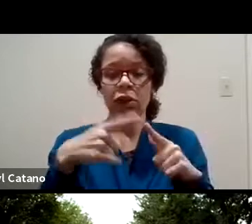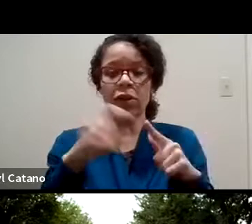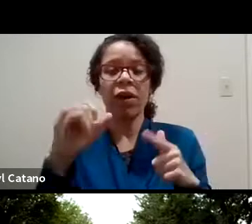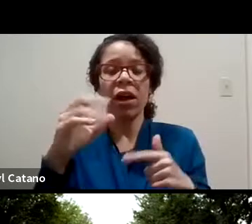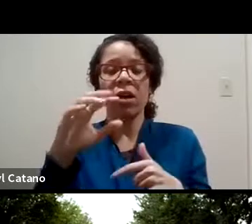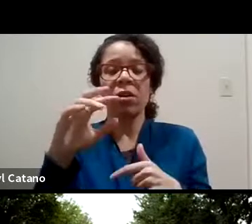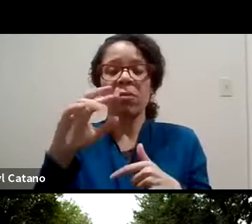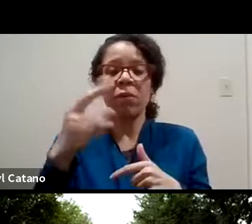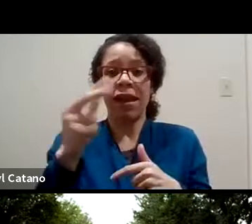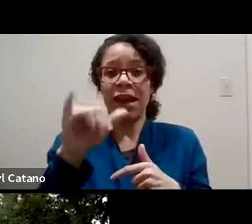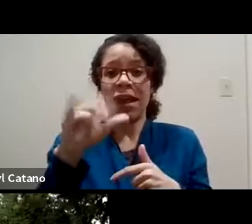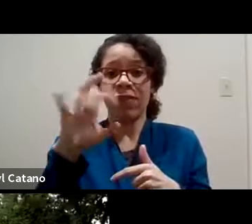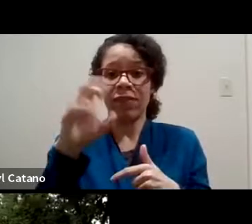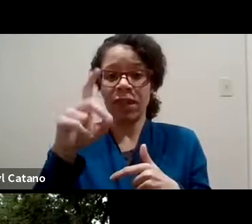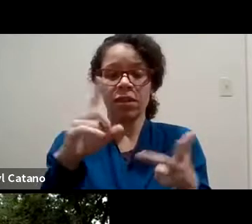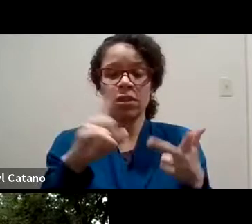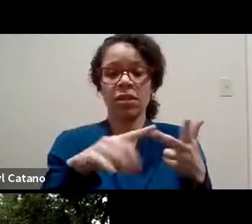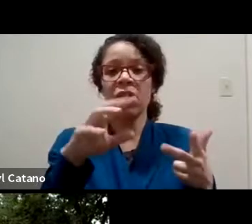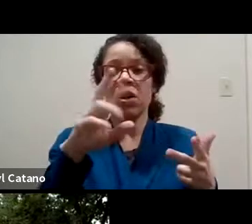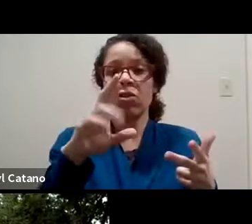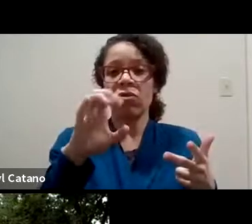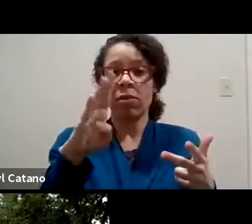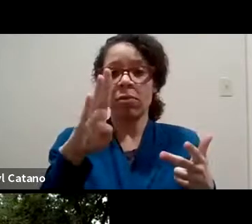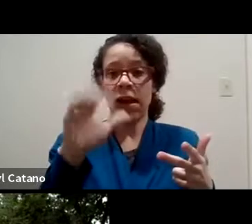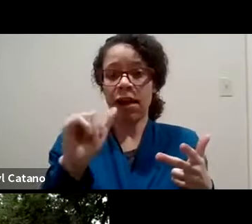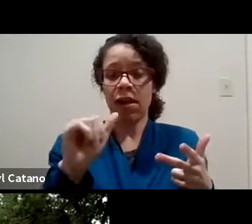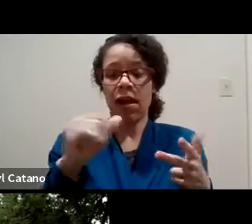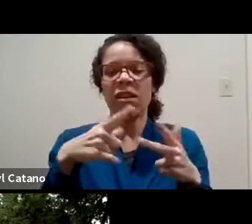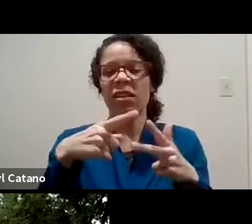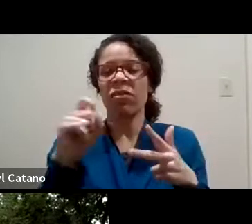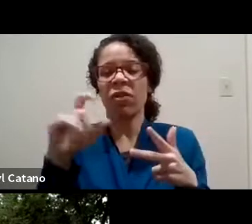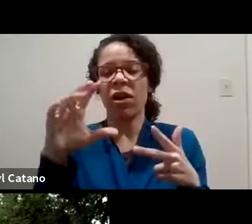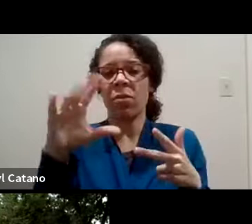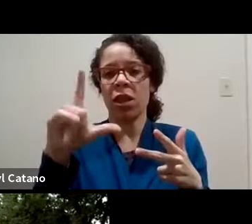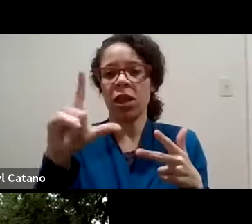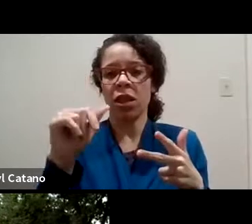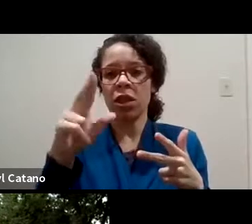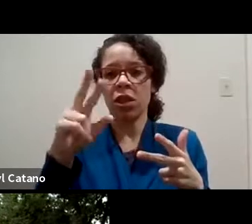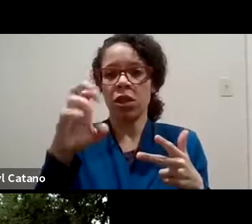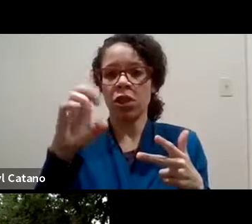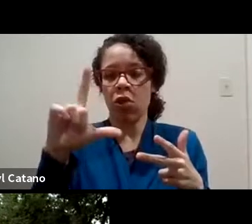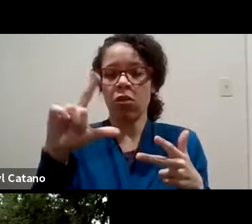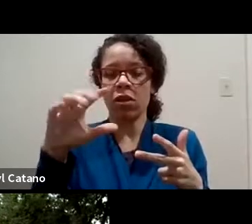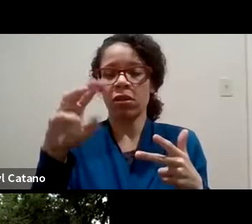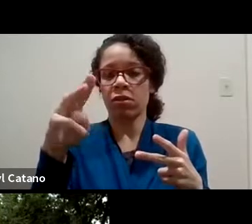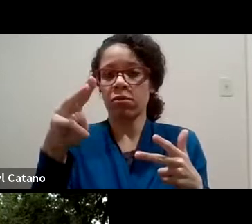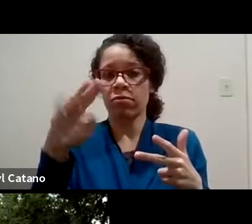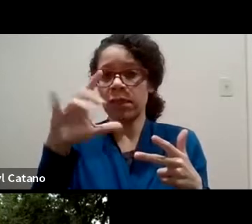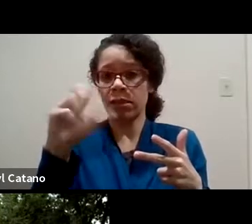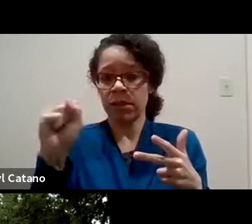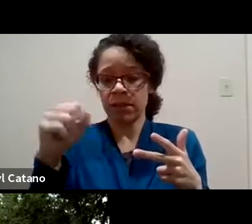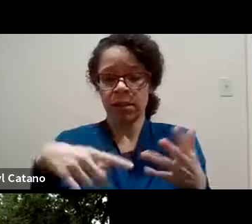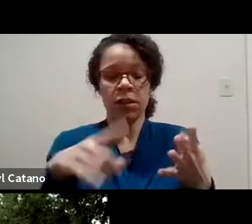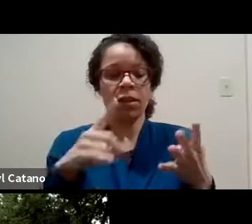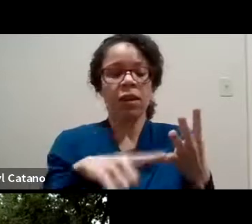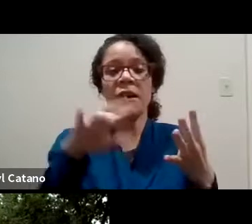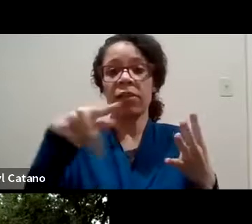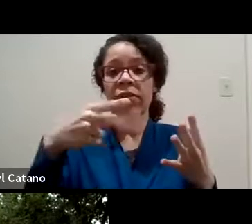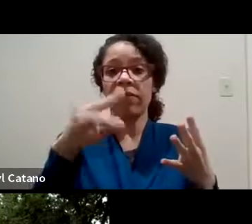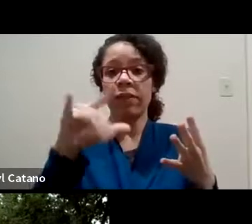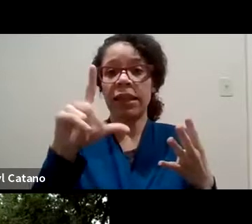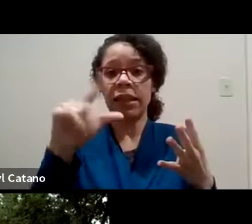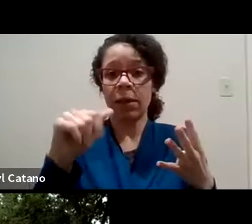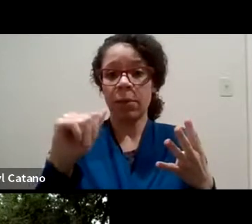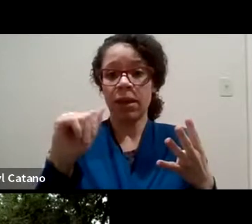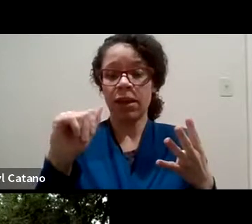School. Rebecca Moricky of Laurel Ridge Elementary Comprehensive Services Site. Philippa Jeeve Van